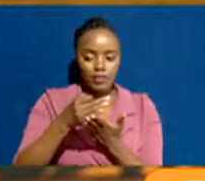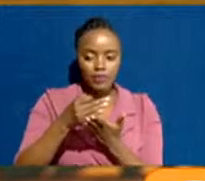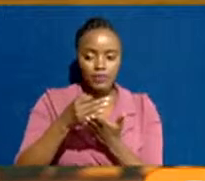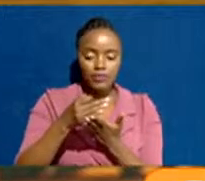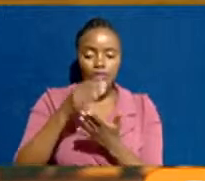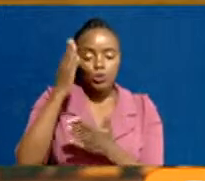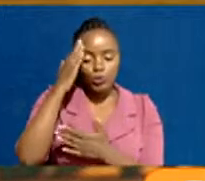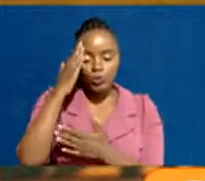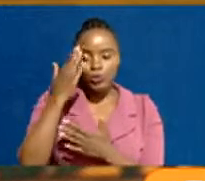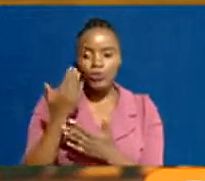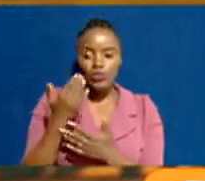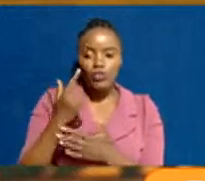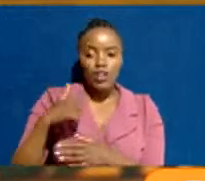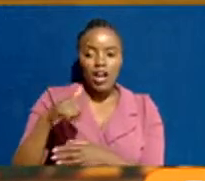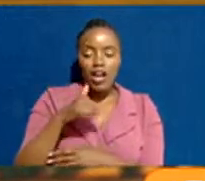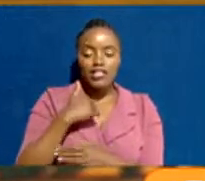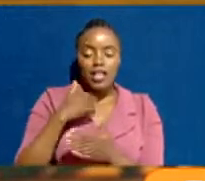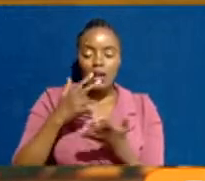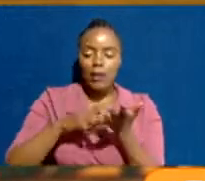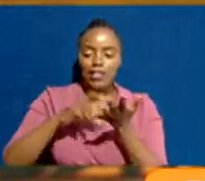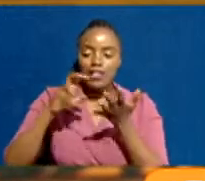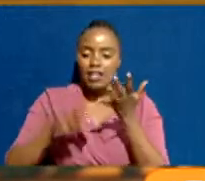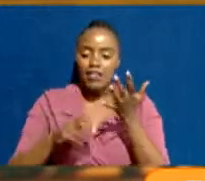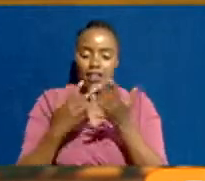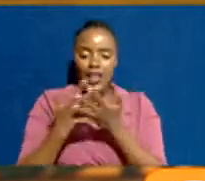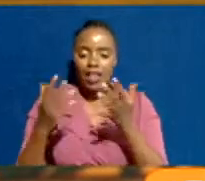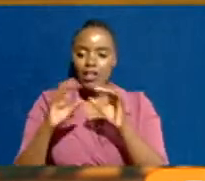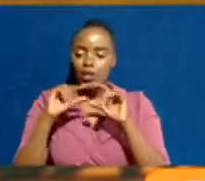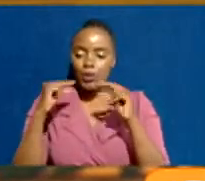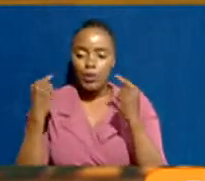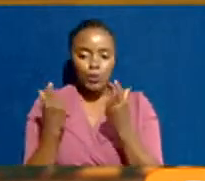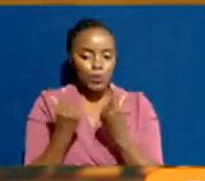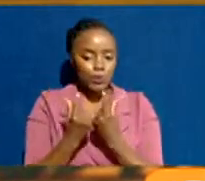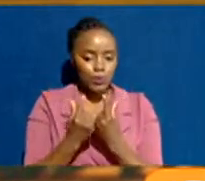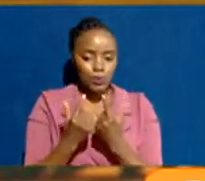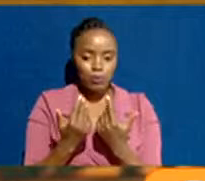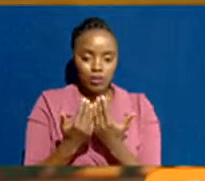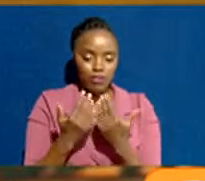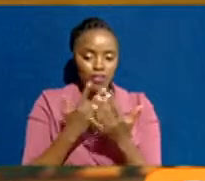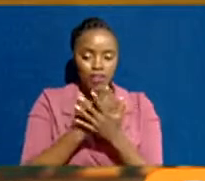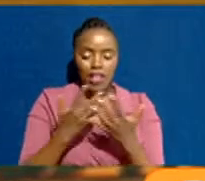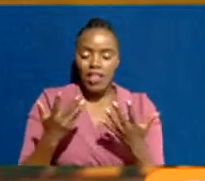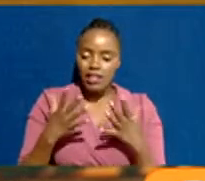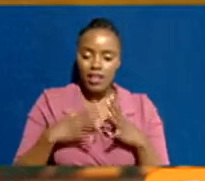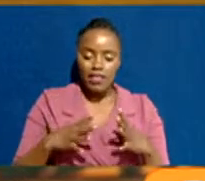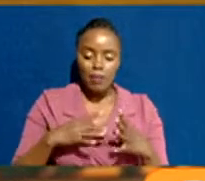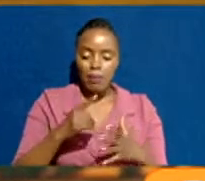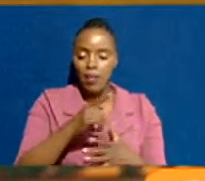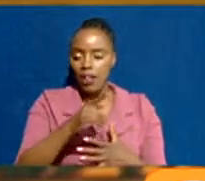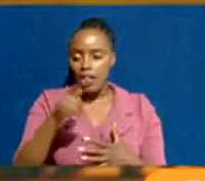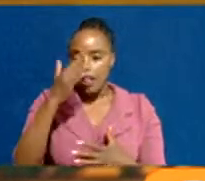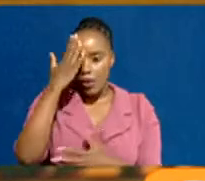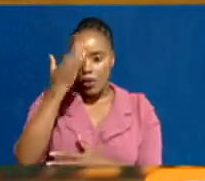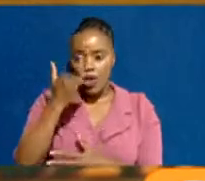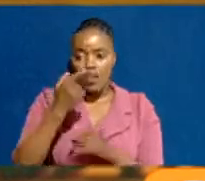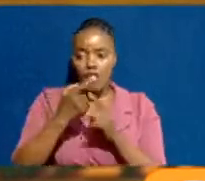You know, are we disadvantaging any group of our population? Because even from the comments that the